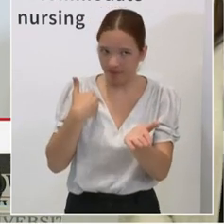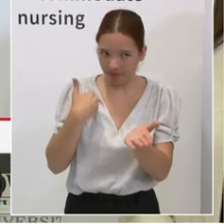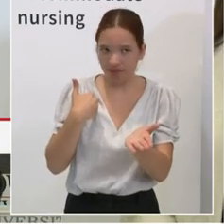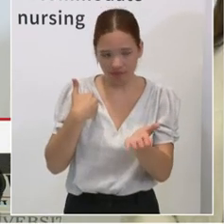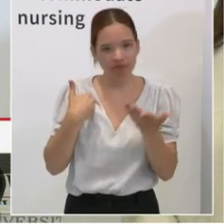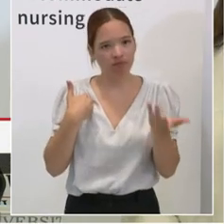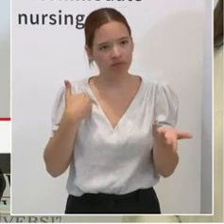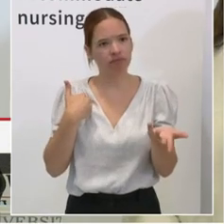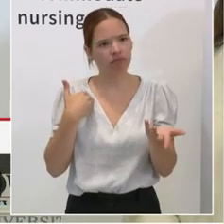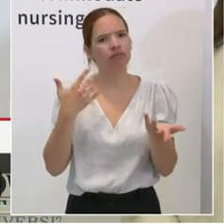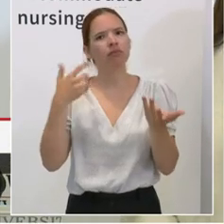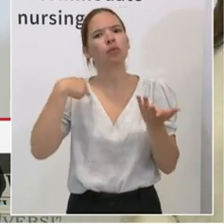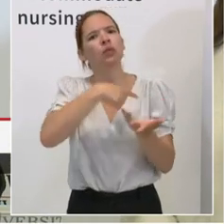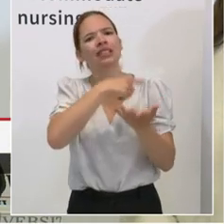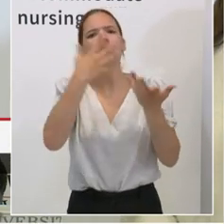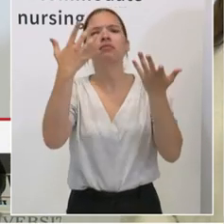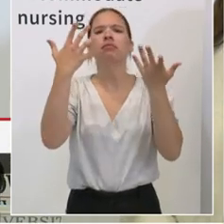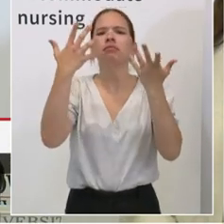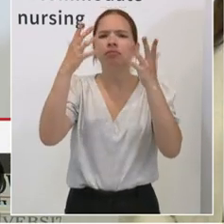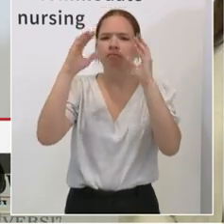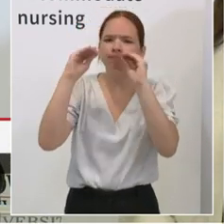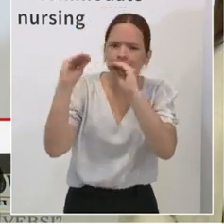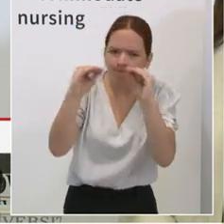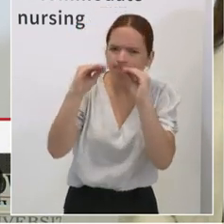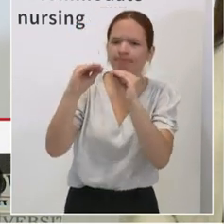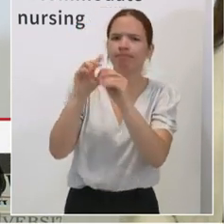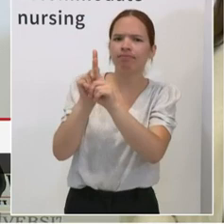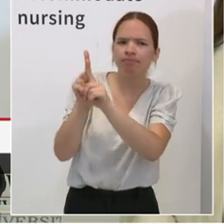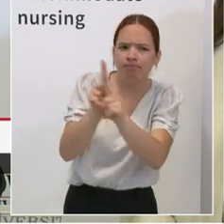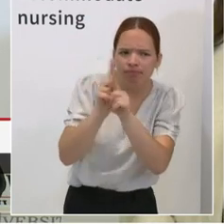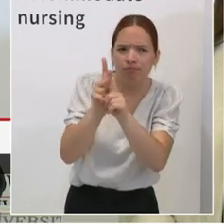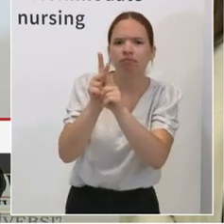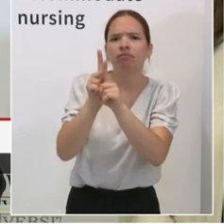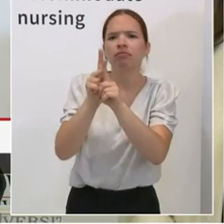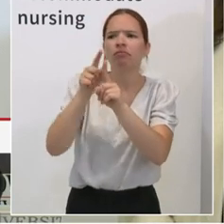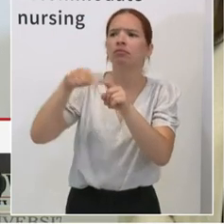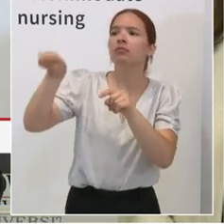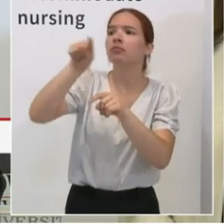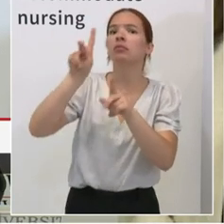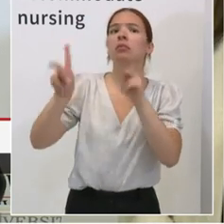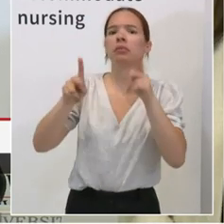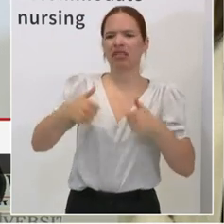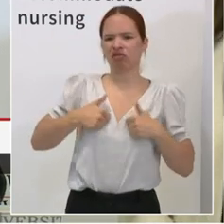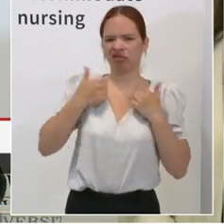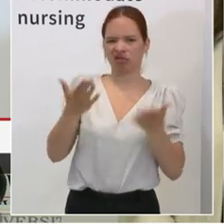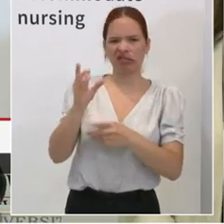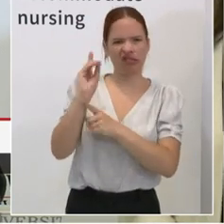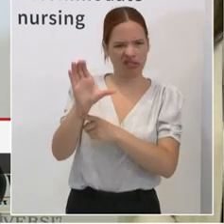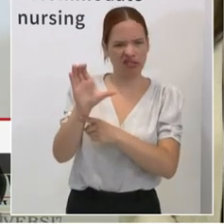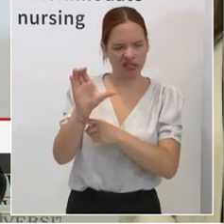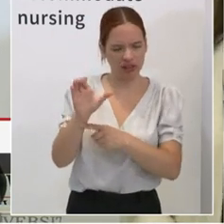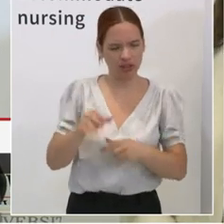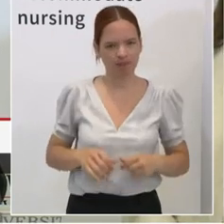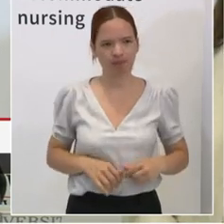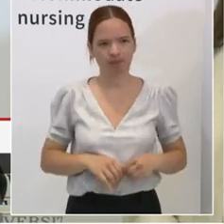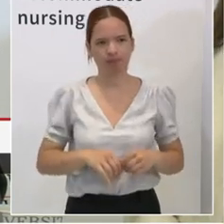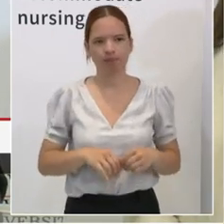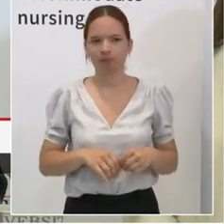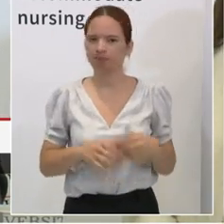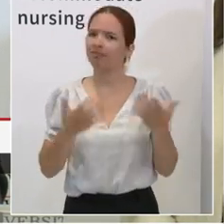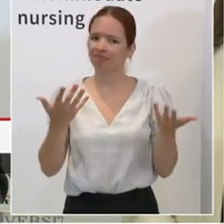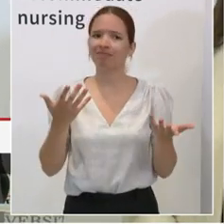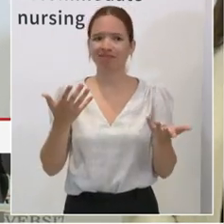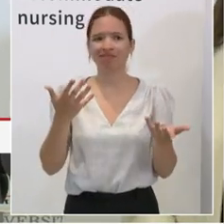and mentorship through its multiple programs spread across the city. This would not be possible without Mayor Bowser's health